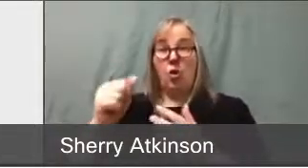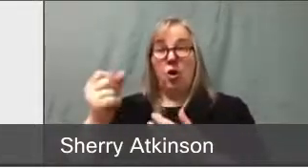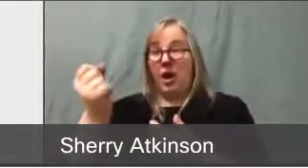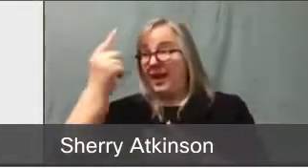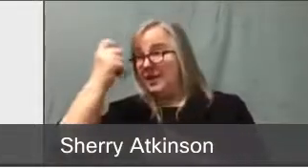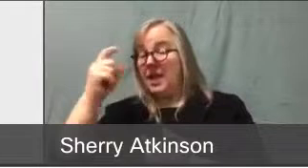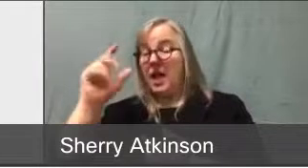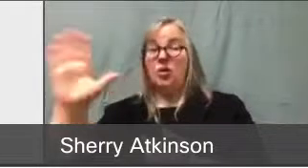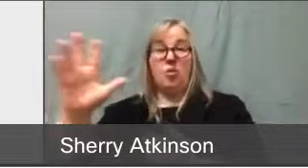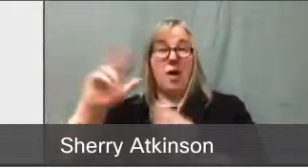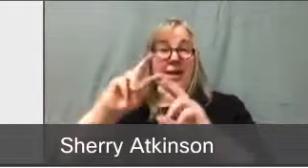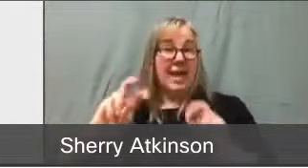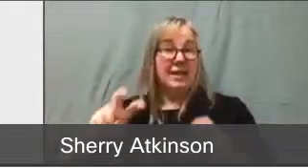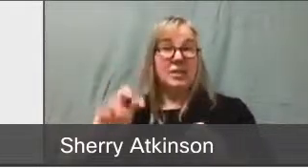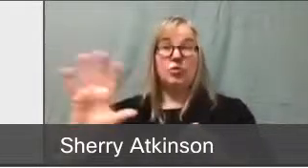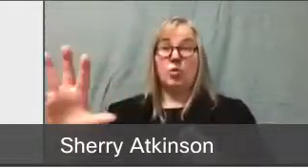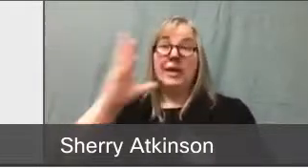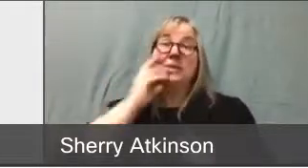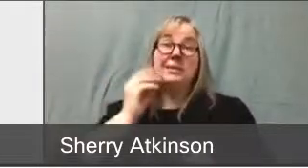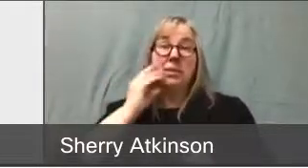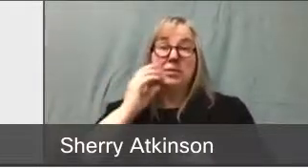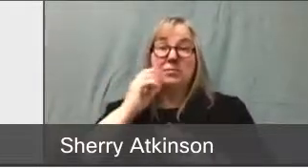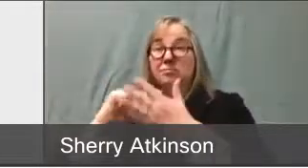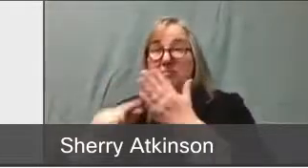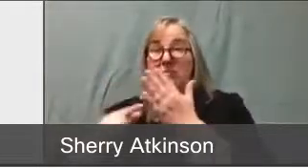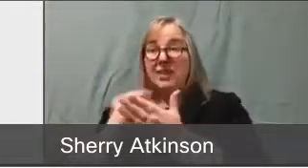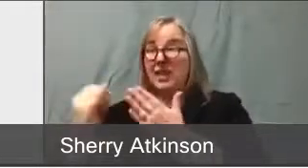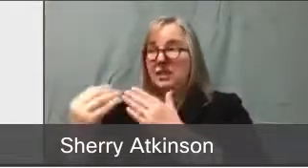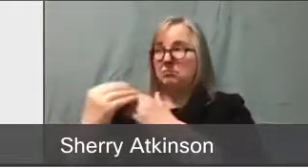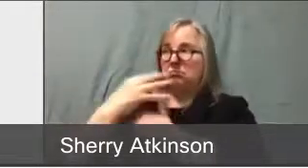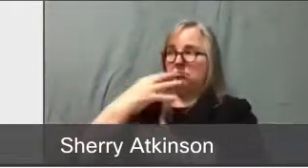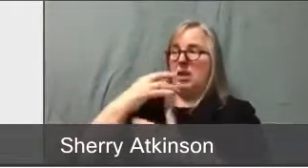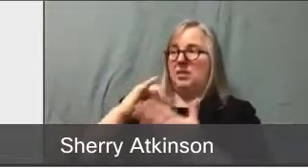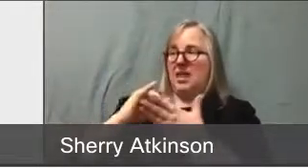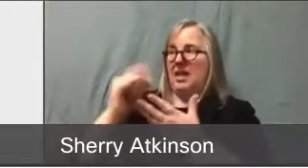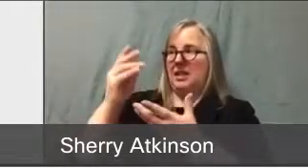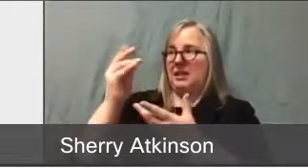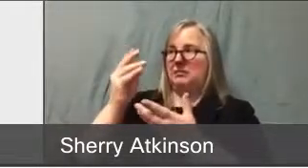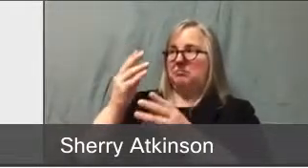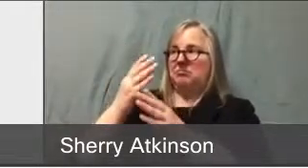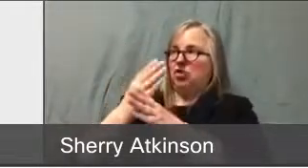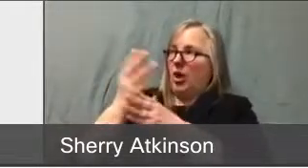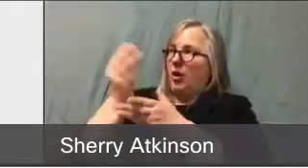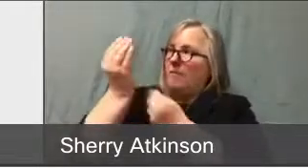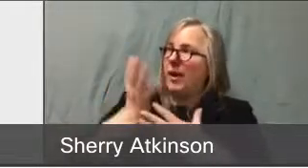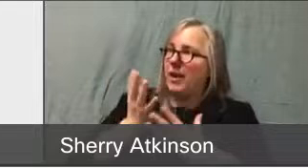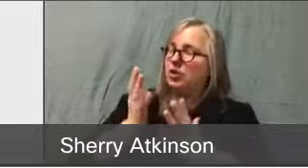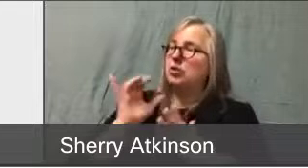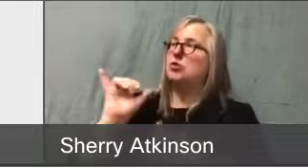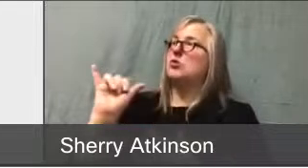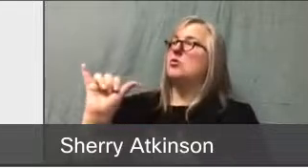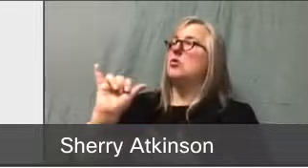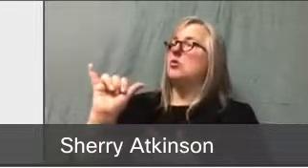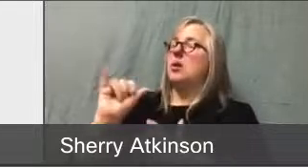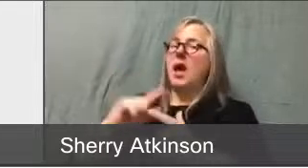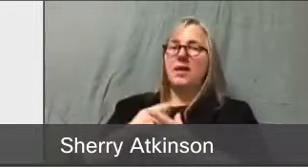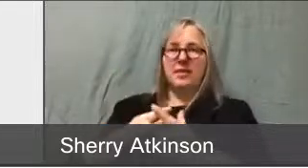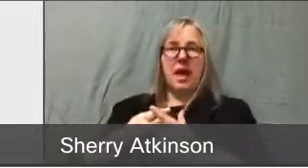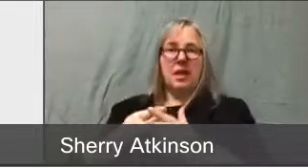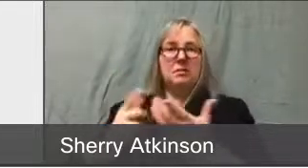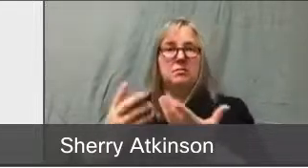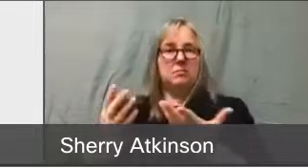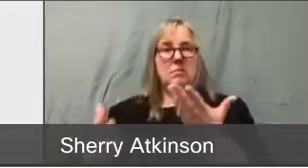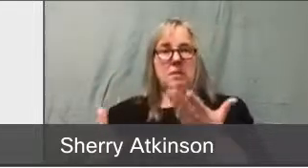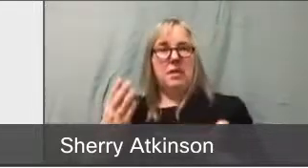experiences, basically those things that will give us information and will drive where we go with certain